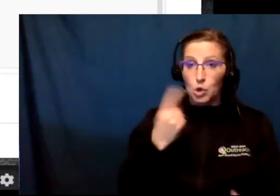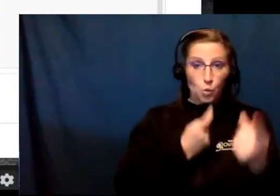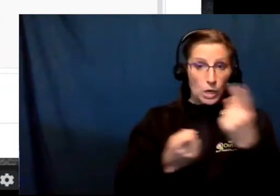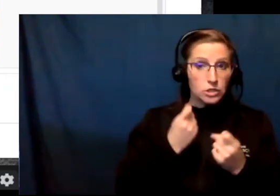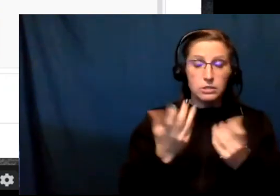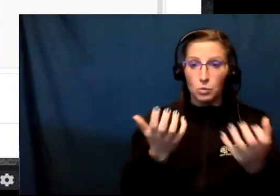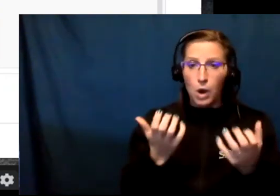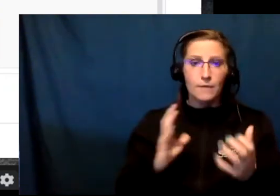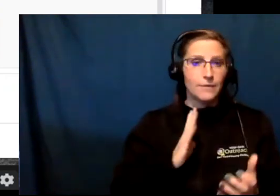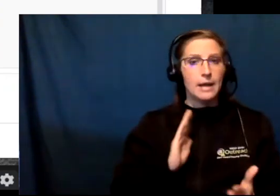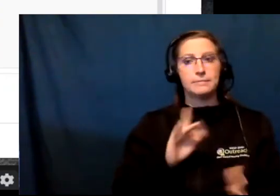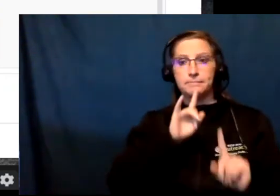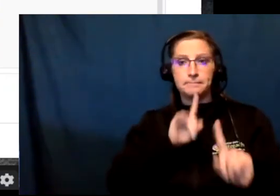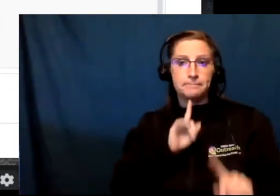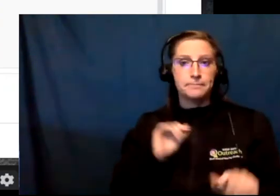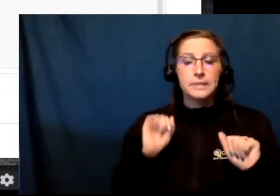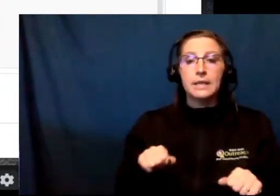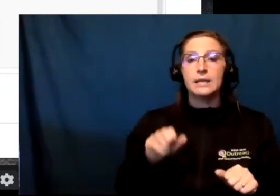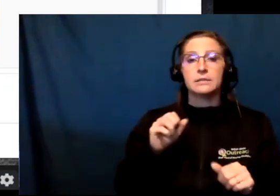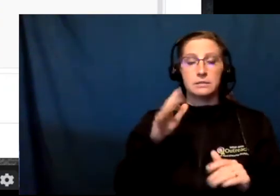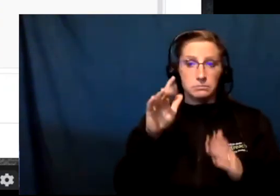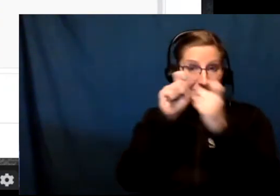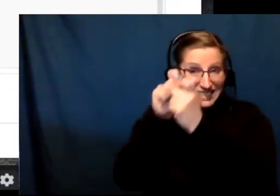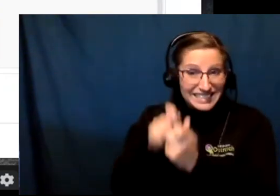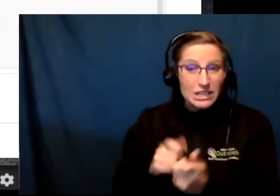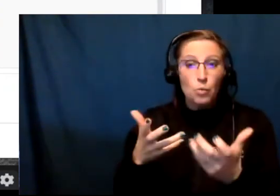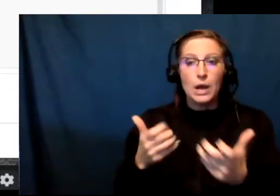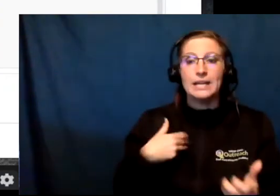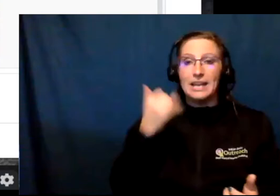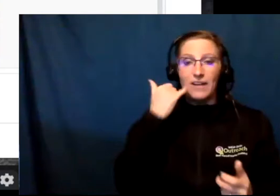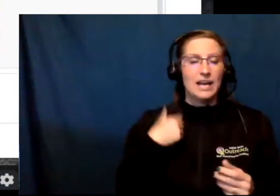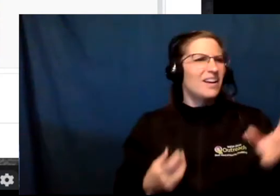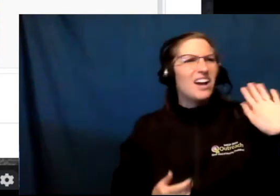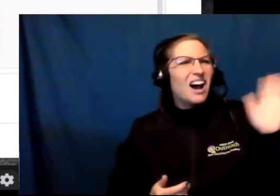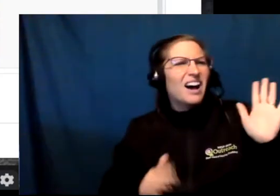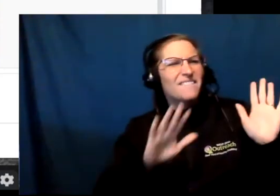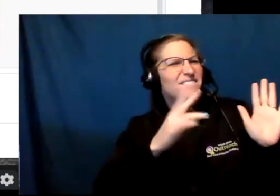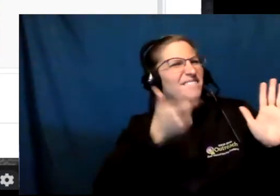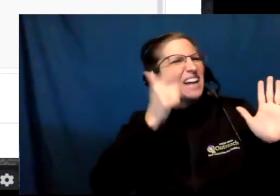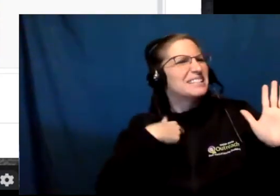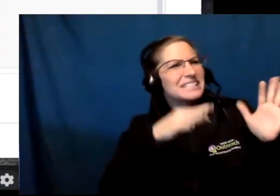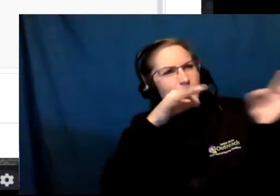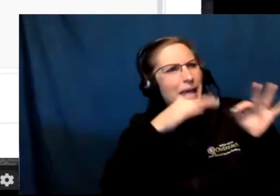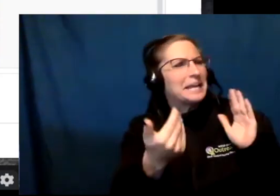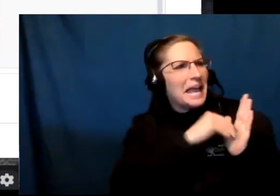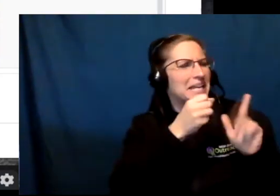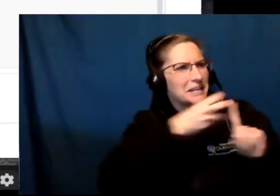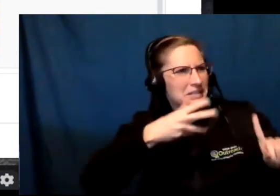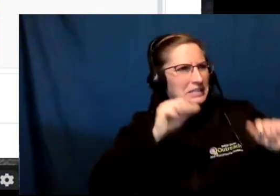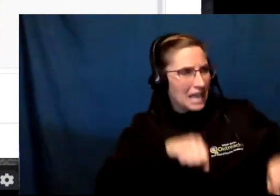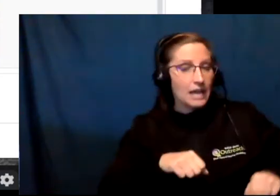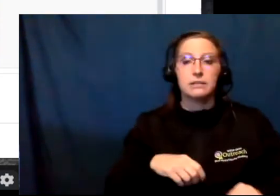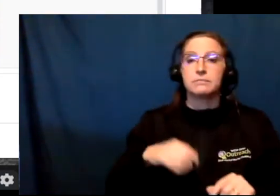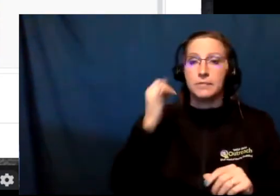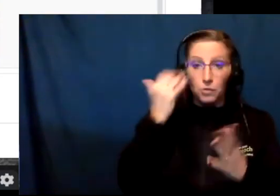or give you more specifics on anything. If I went through something too quickly, we can go over it, in more